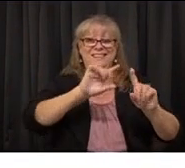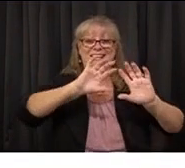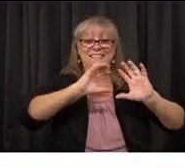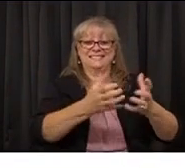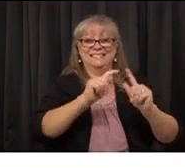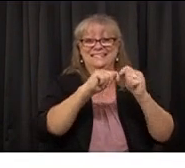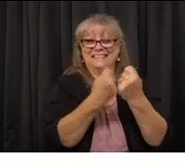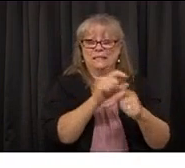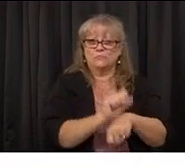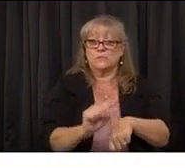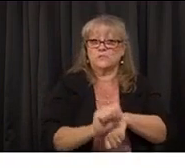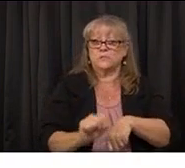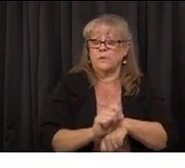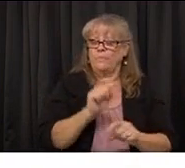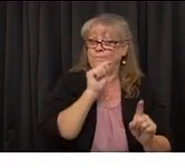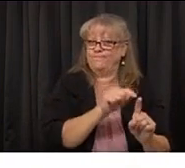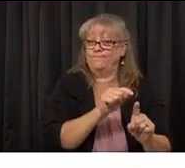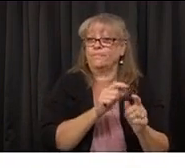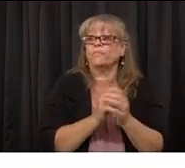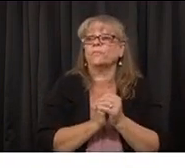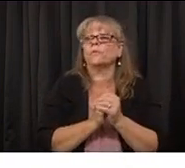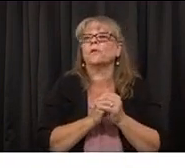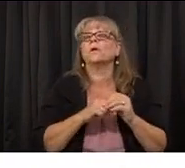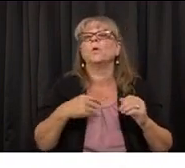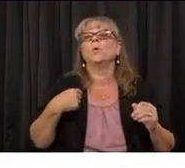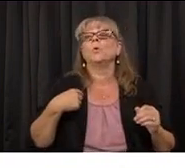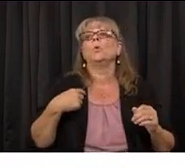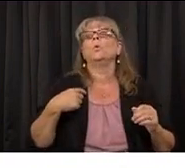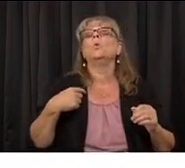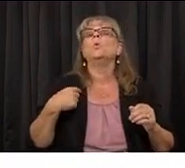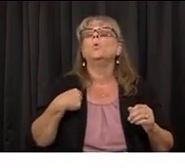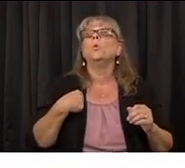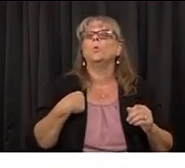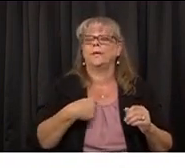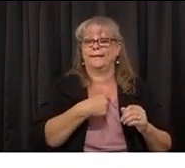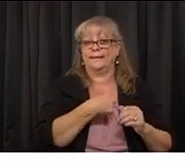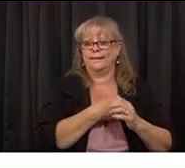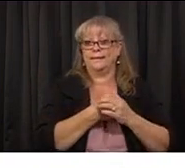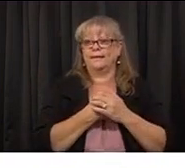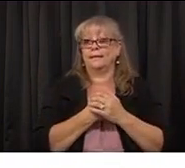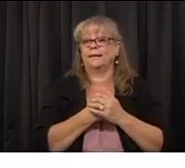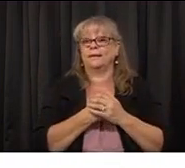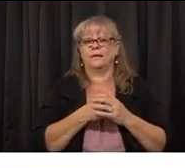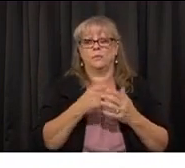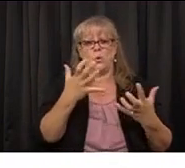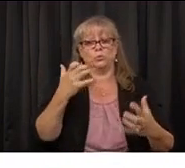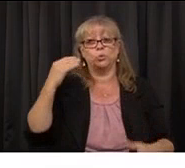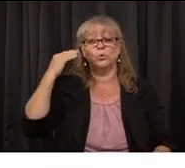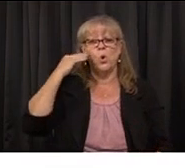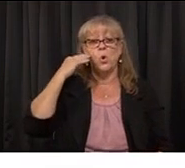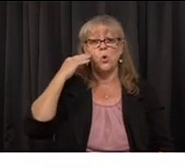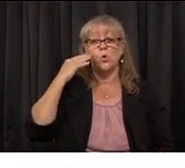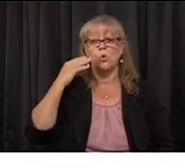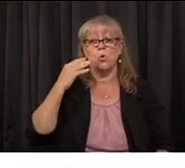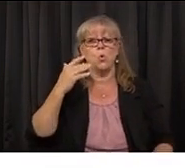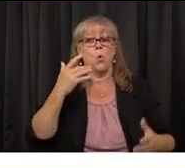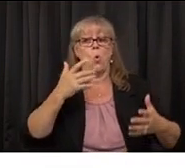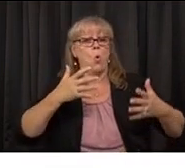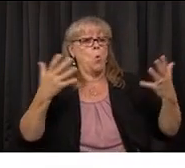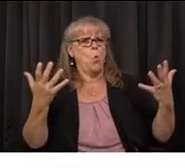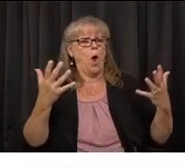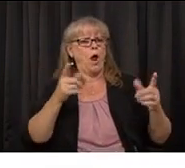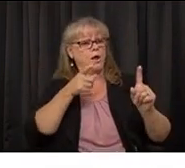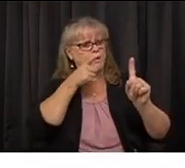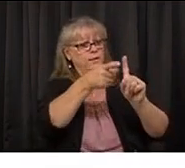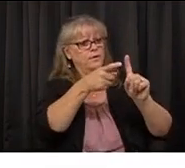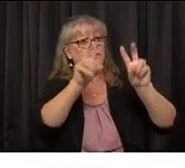fully inoculated against other places with outbreaks. So if you want to know what is the reason, it's not that LabCorp and Quest just decided we're going to take